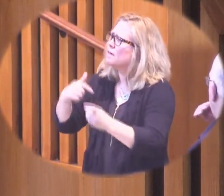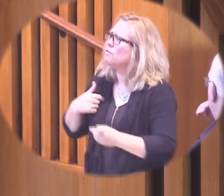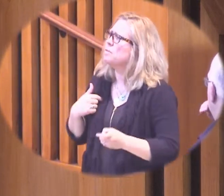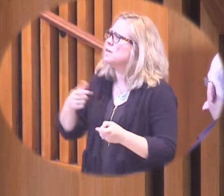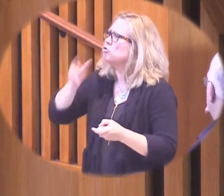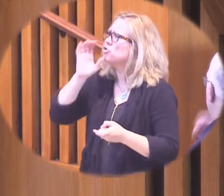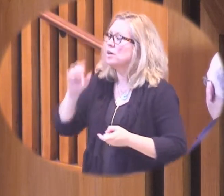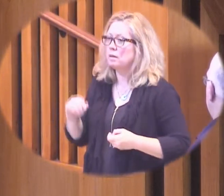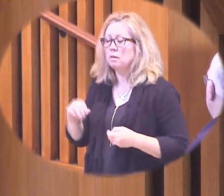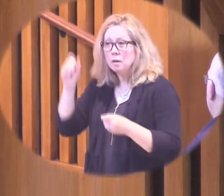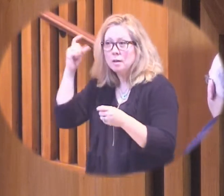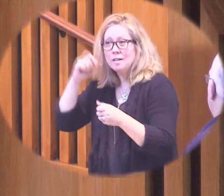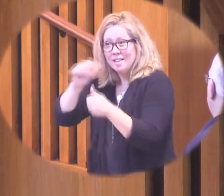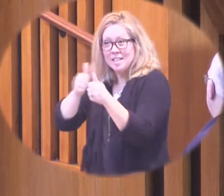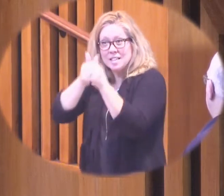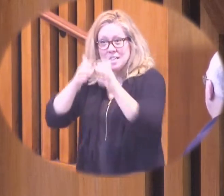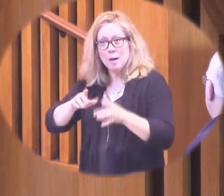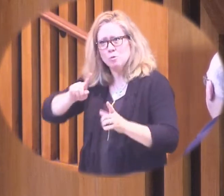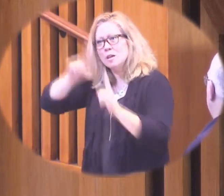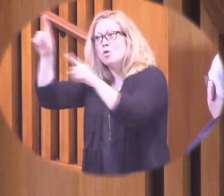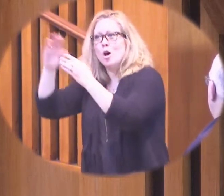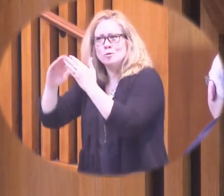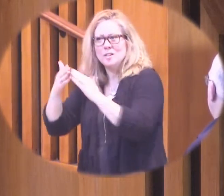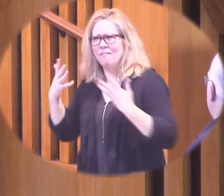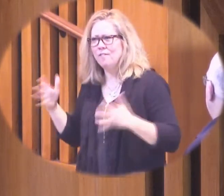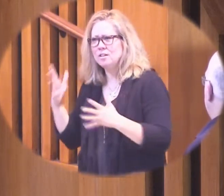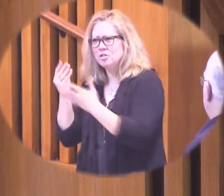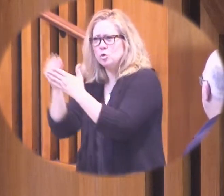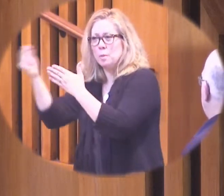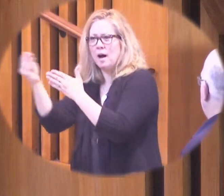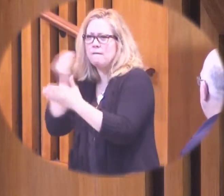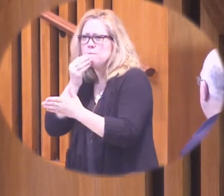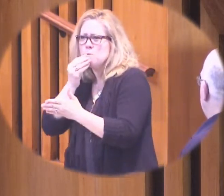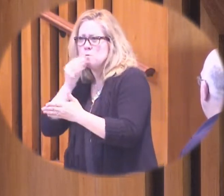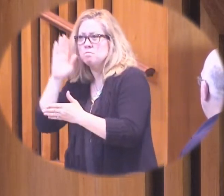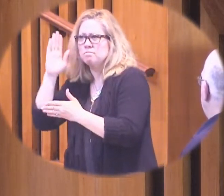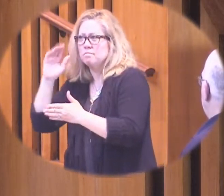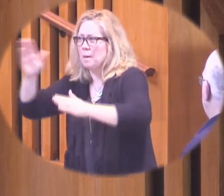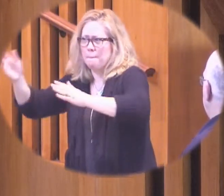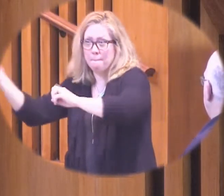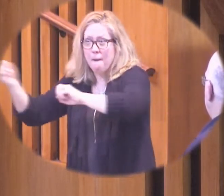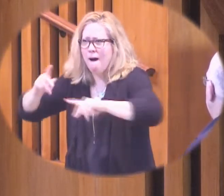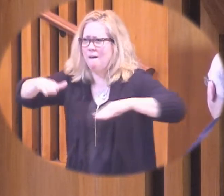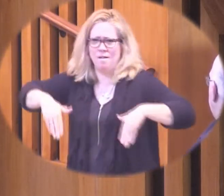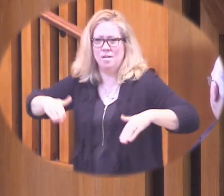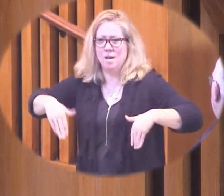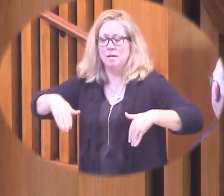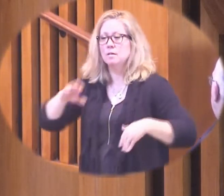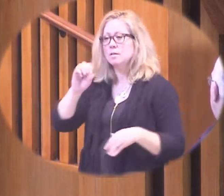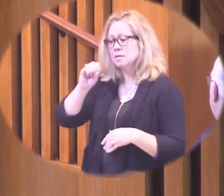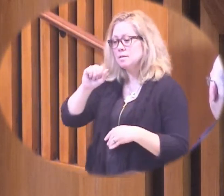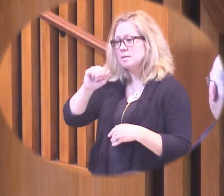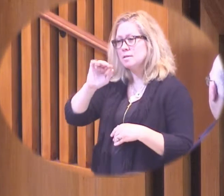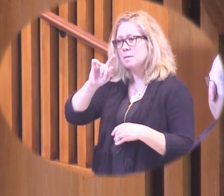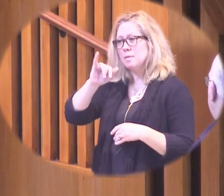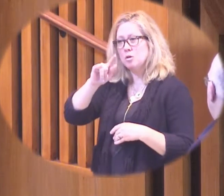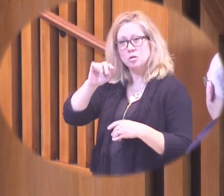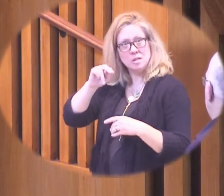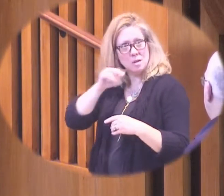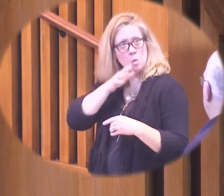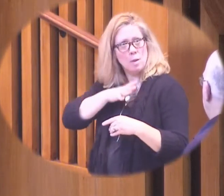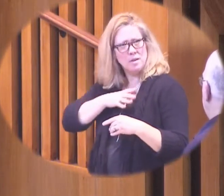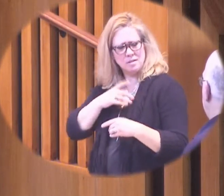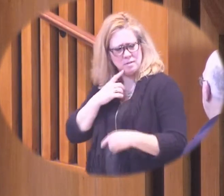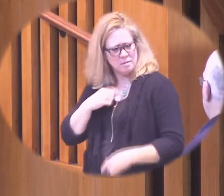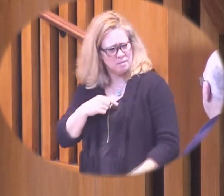gone into the town to buy food. The Samaritan woman said to him,